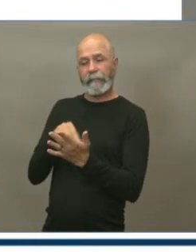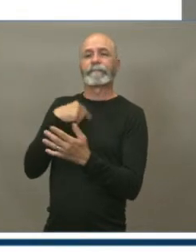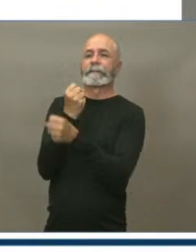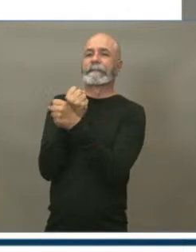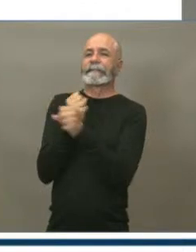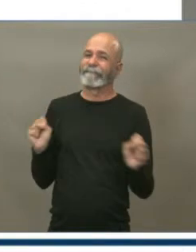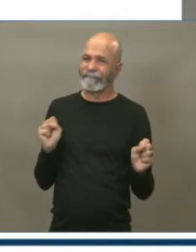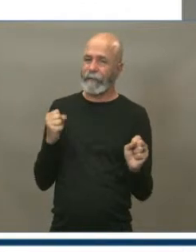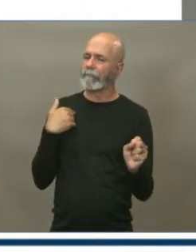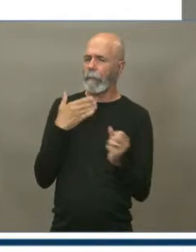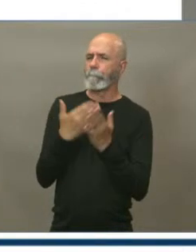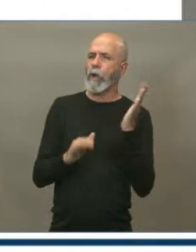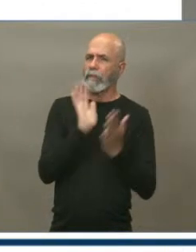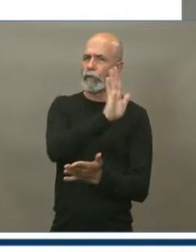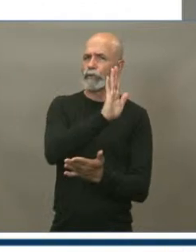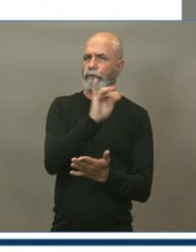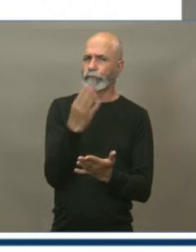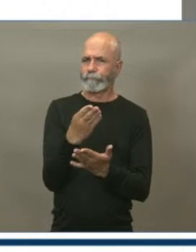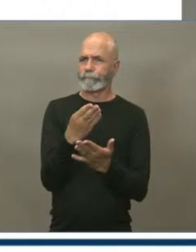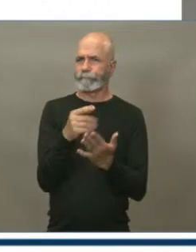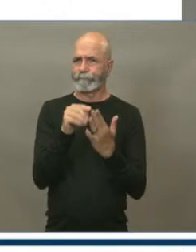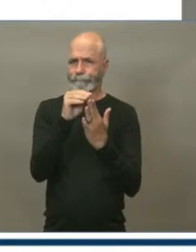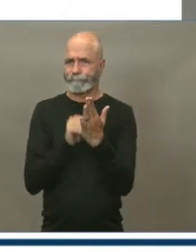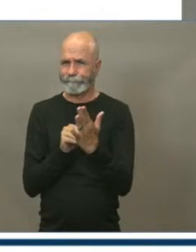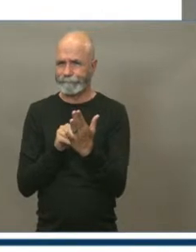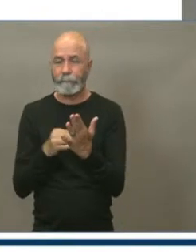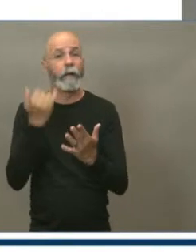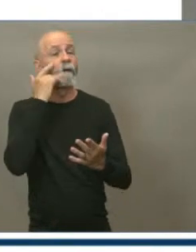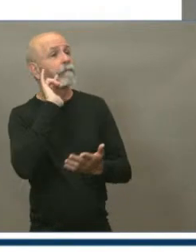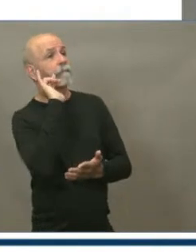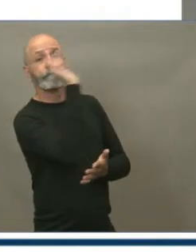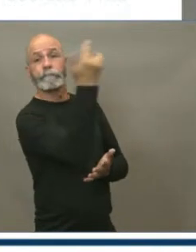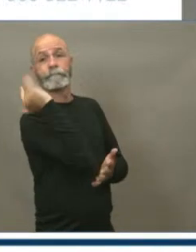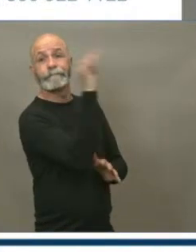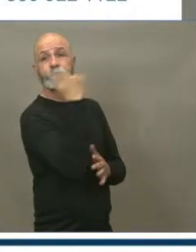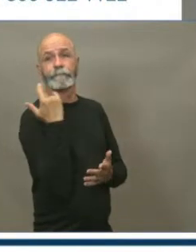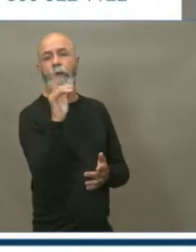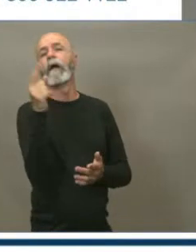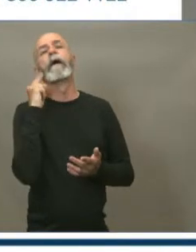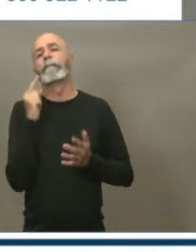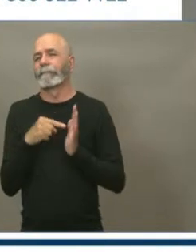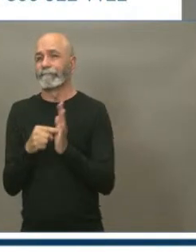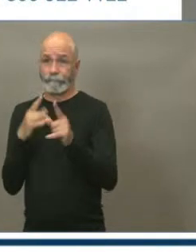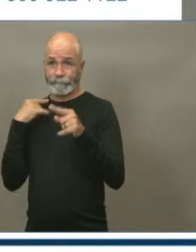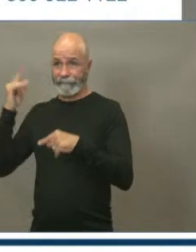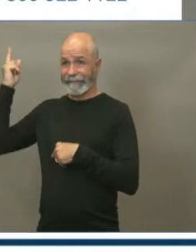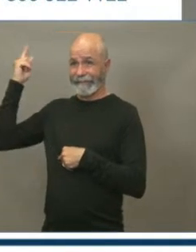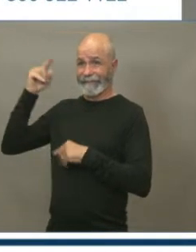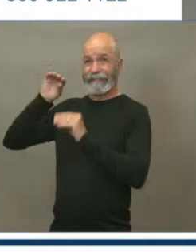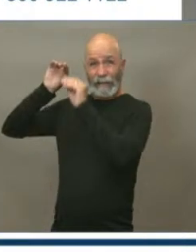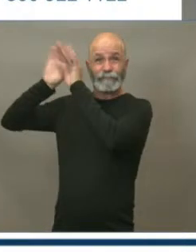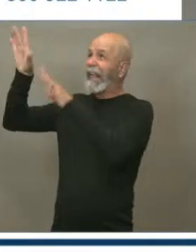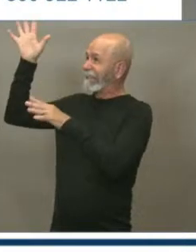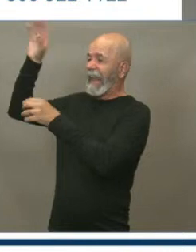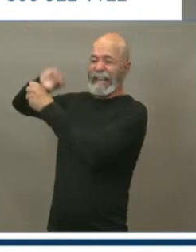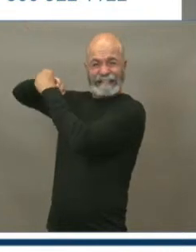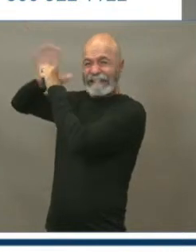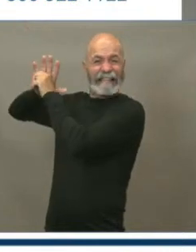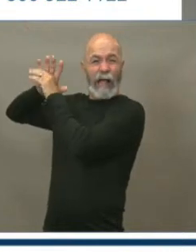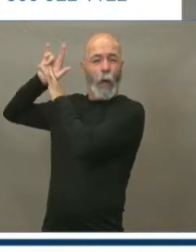Just remind folks that rotational workers coming from outbreak camp, where there's an outbreak, do have to do the full quarantine,